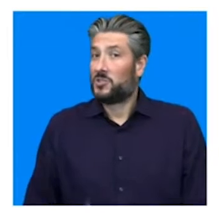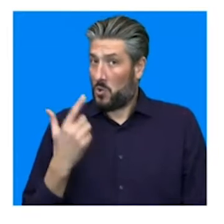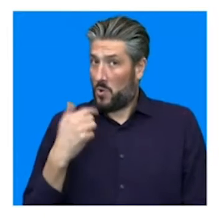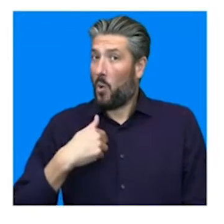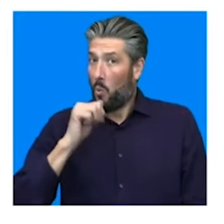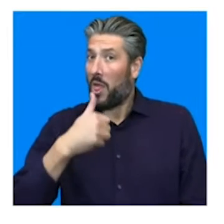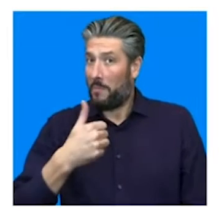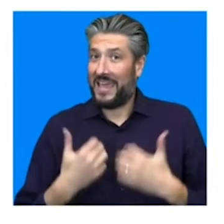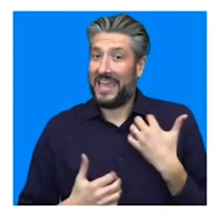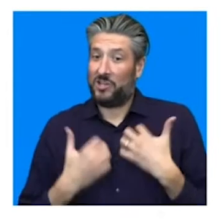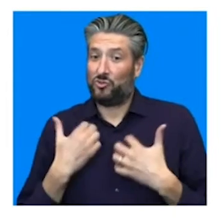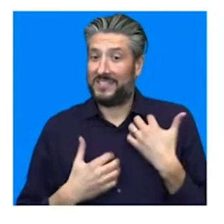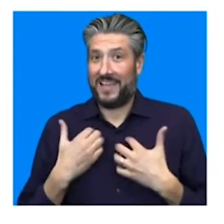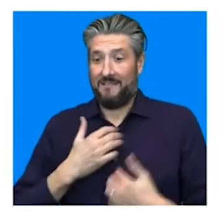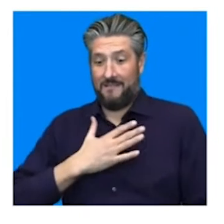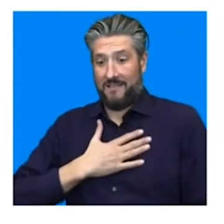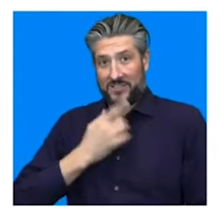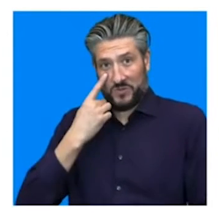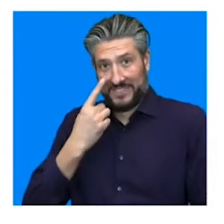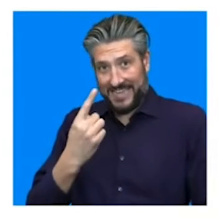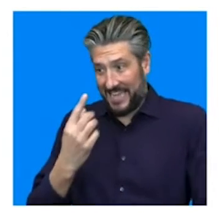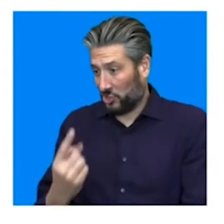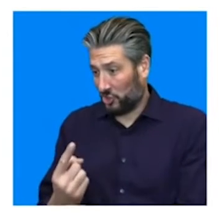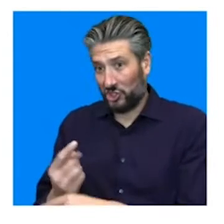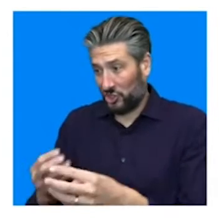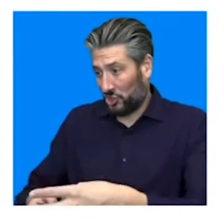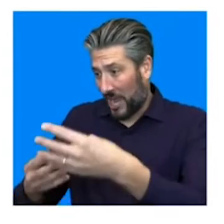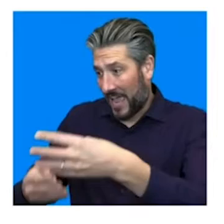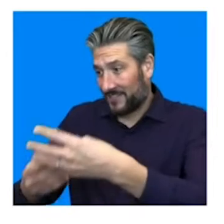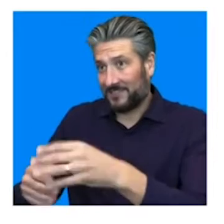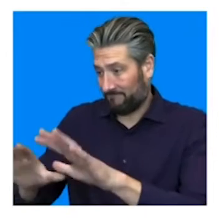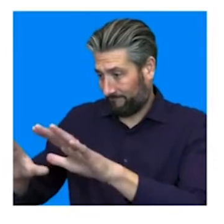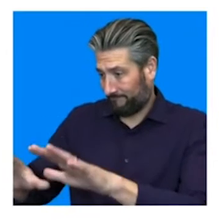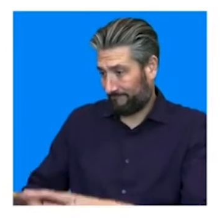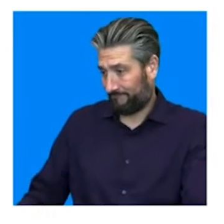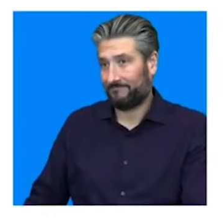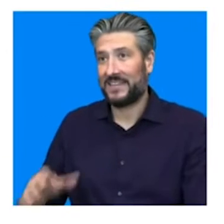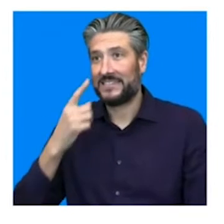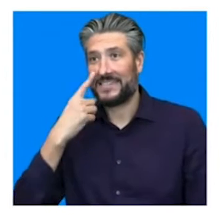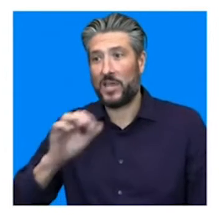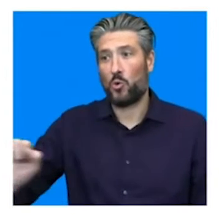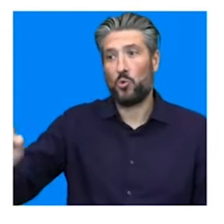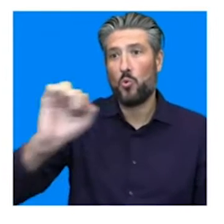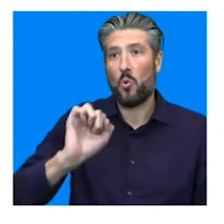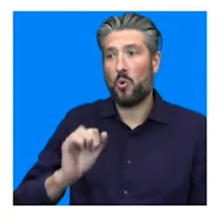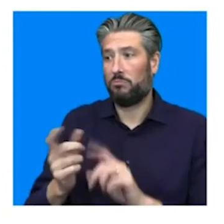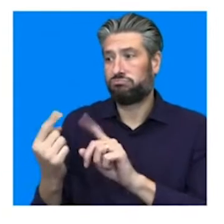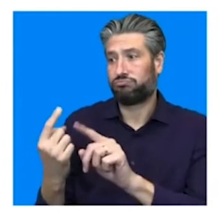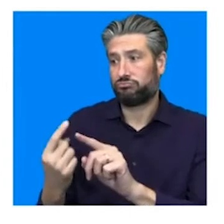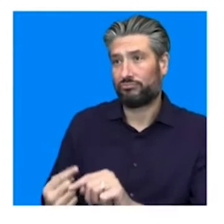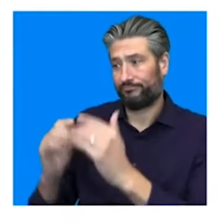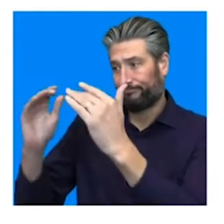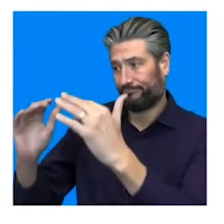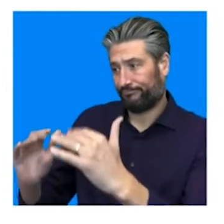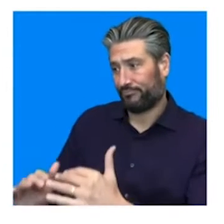to see if I do manage to get access to the bits that you type, to see whether to what extent that comes